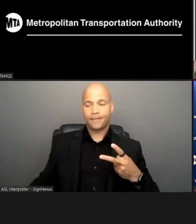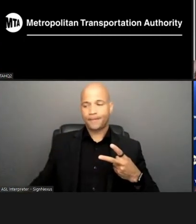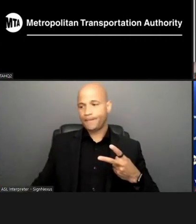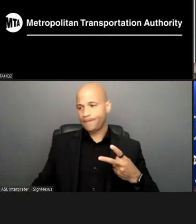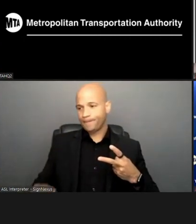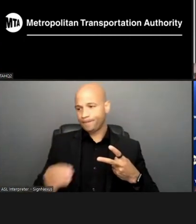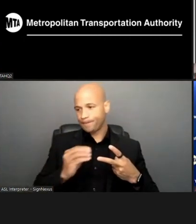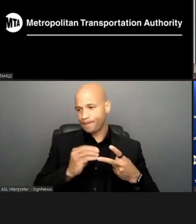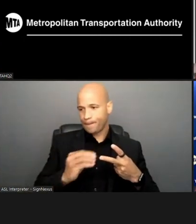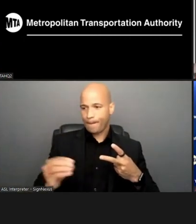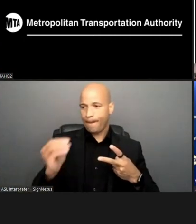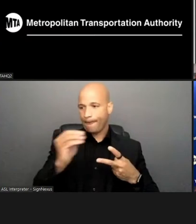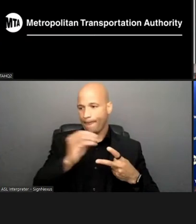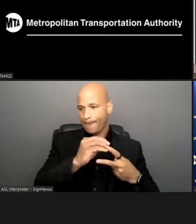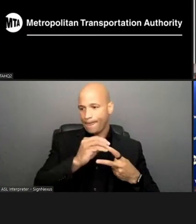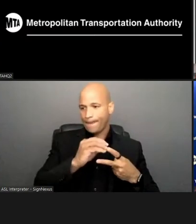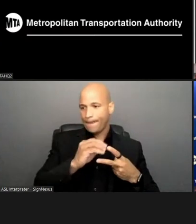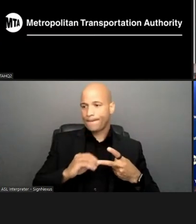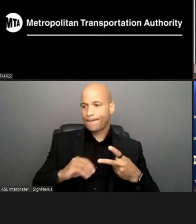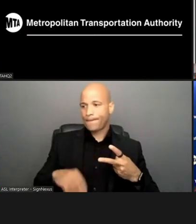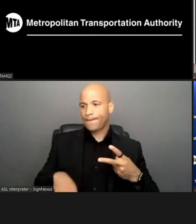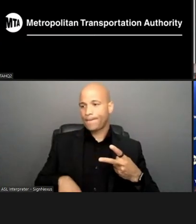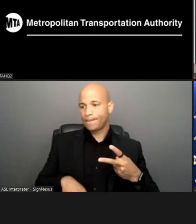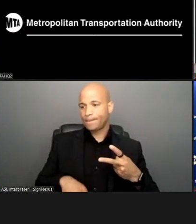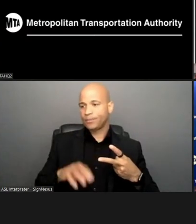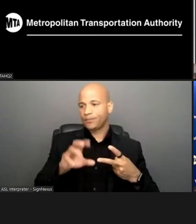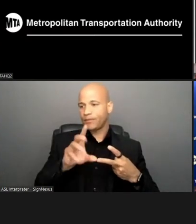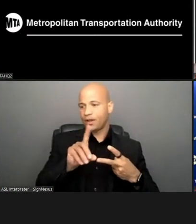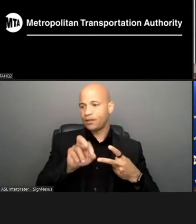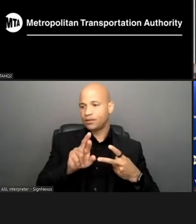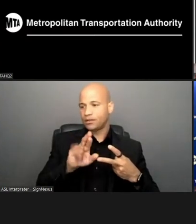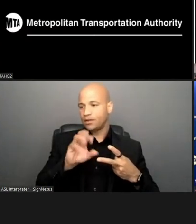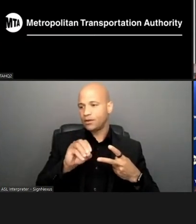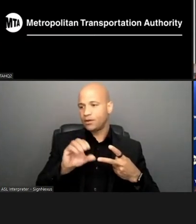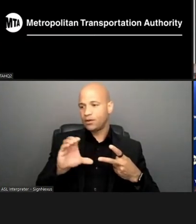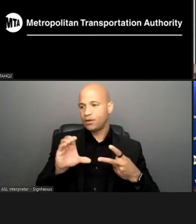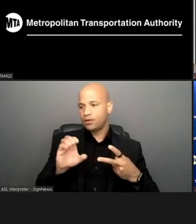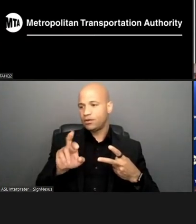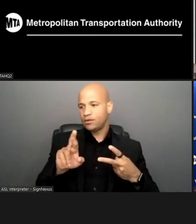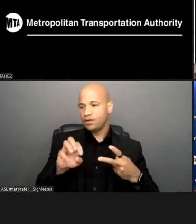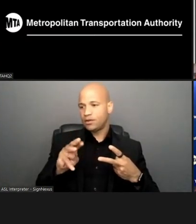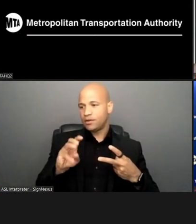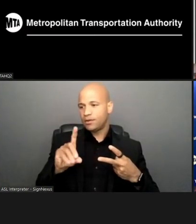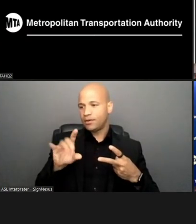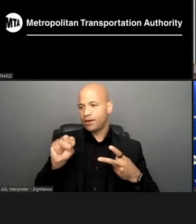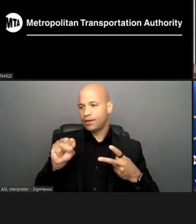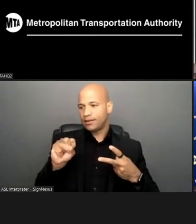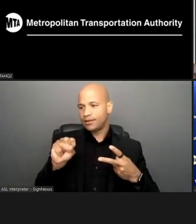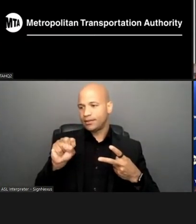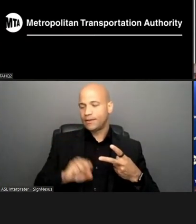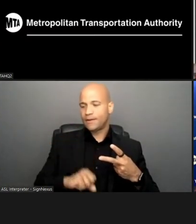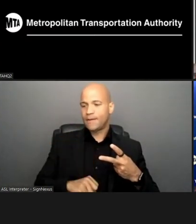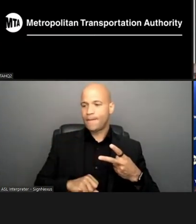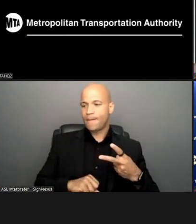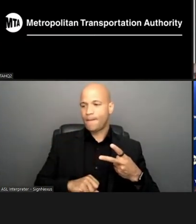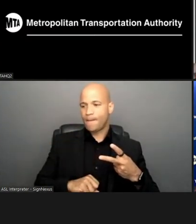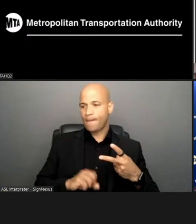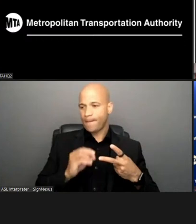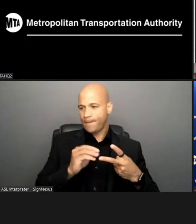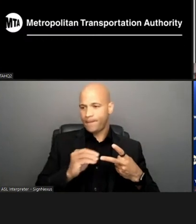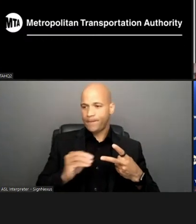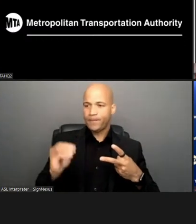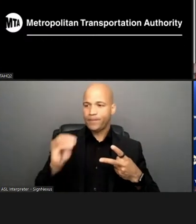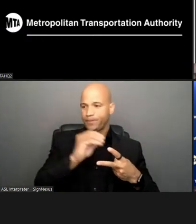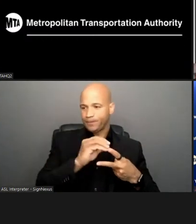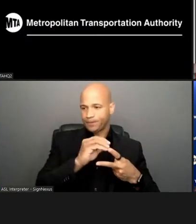our next speaker is Adam albarin followed by Dario cremates our next